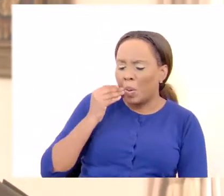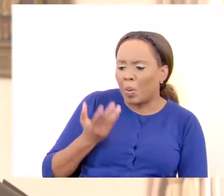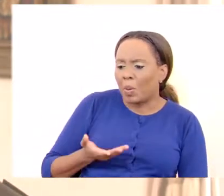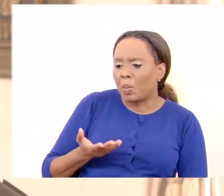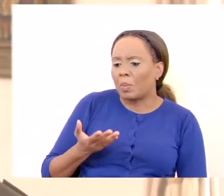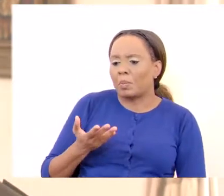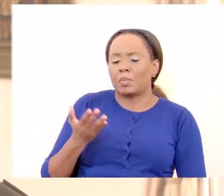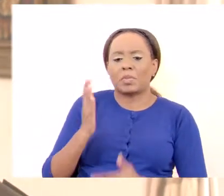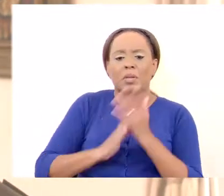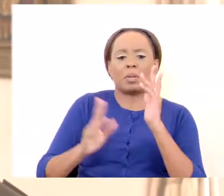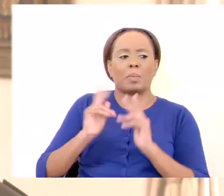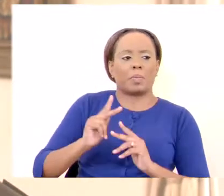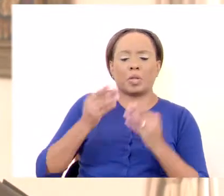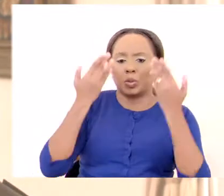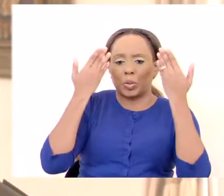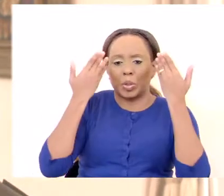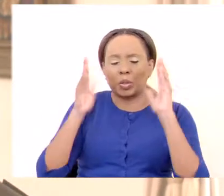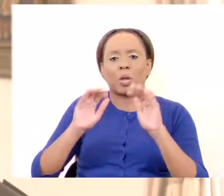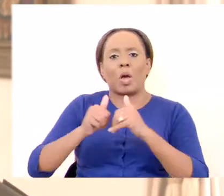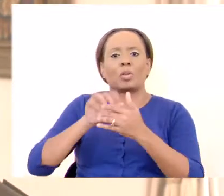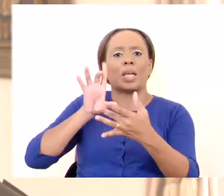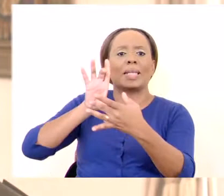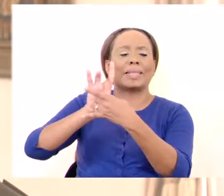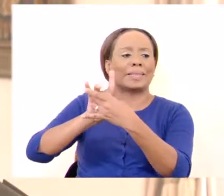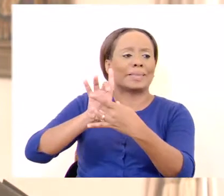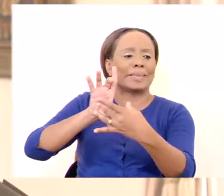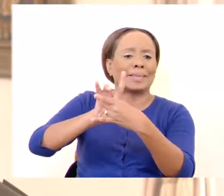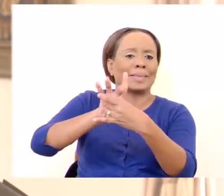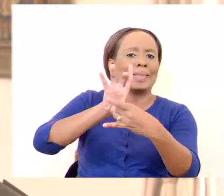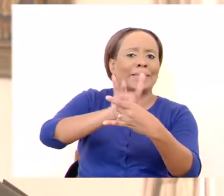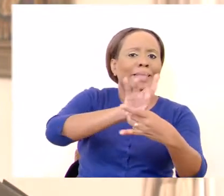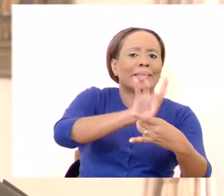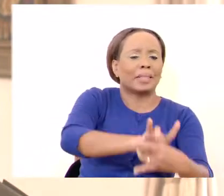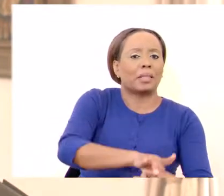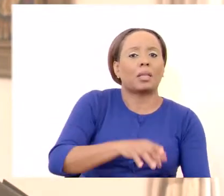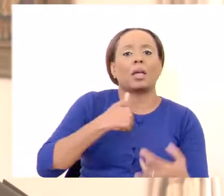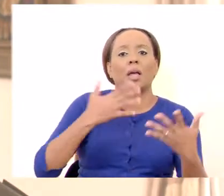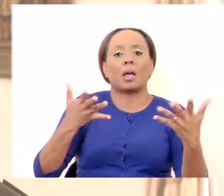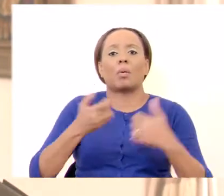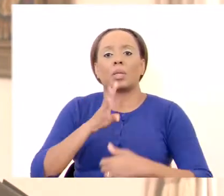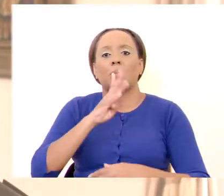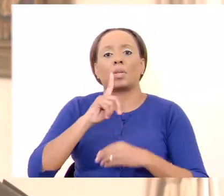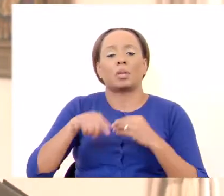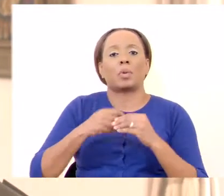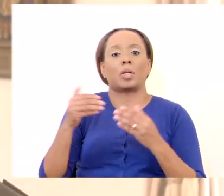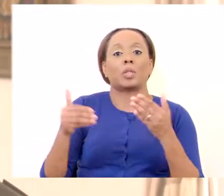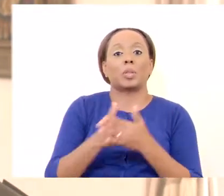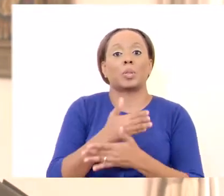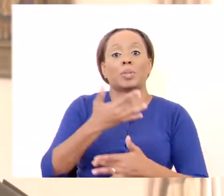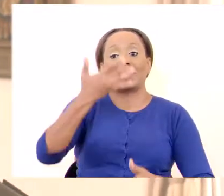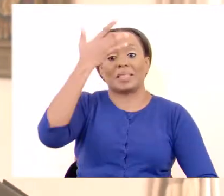may not be so. I'm going to speak about a new disease in children,